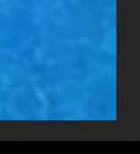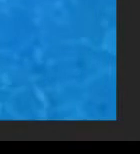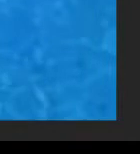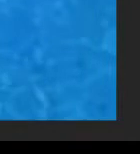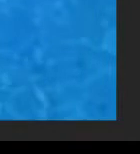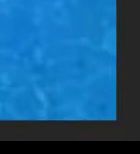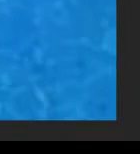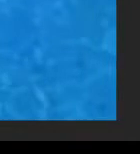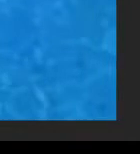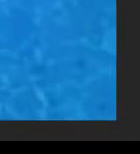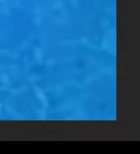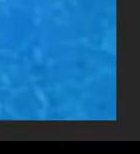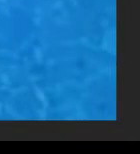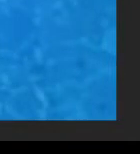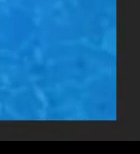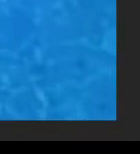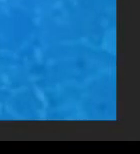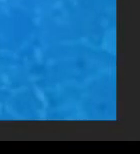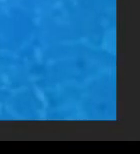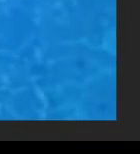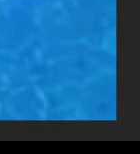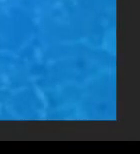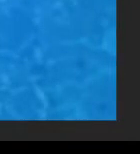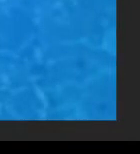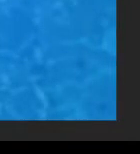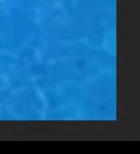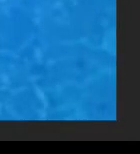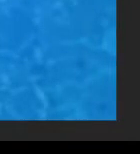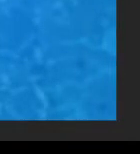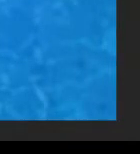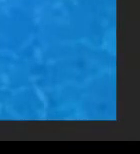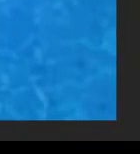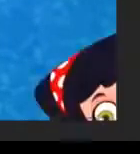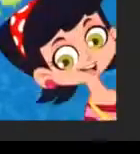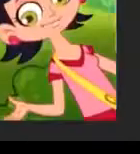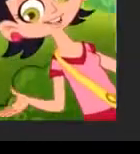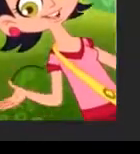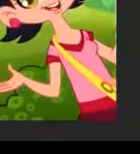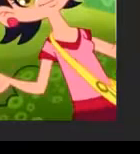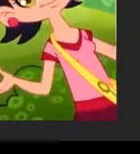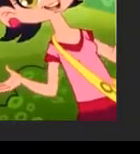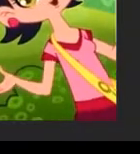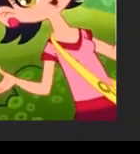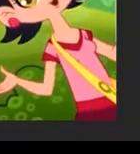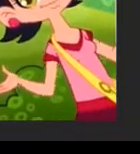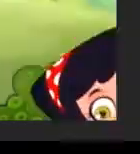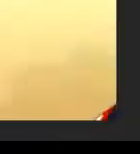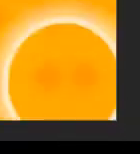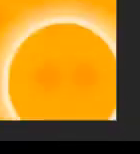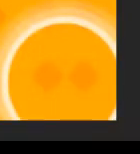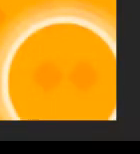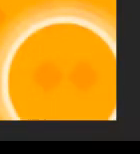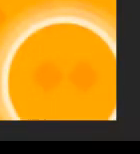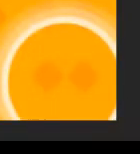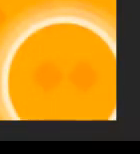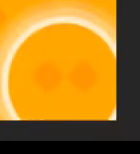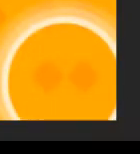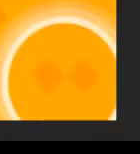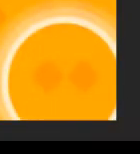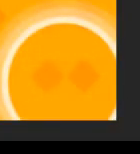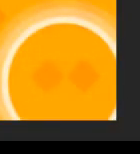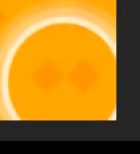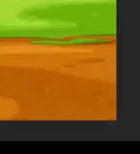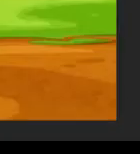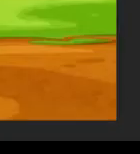and crowns. They're all nouns, they're all nouns. A specific noun, it's a proper